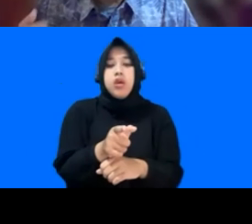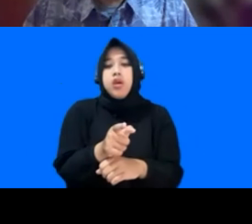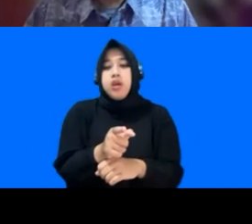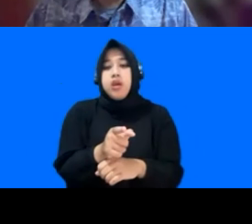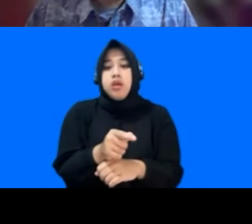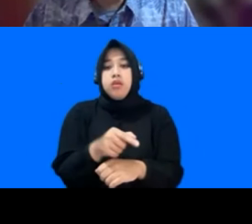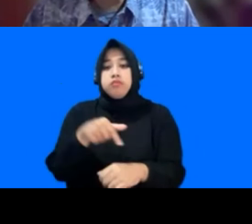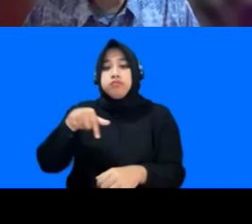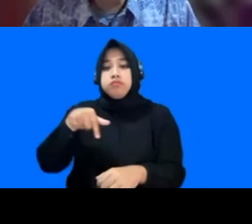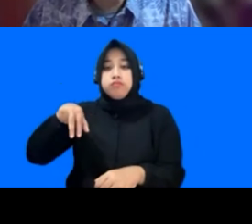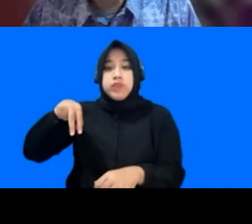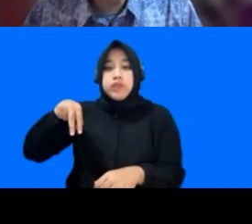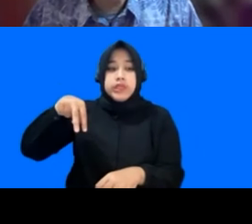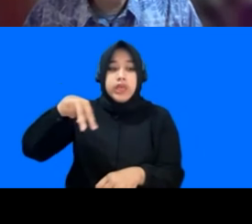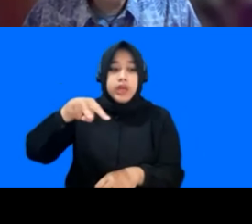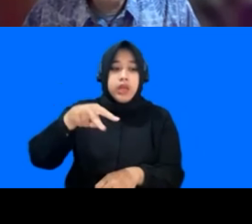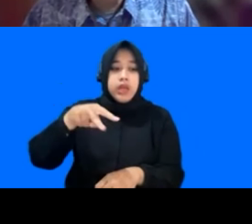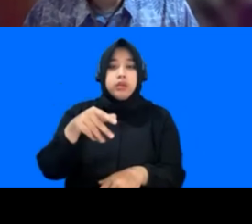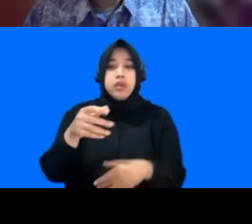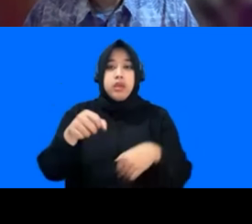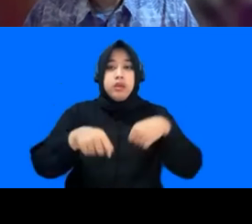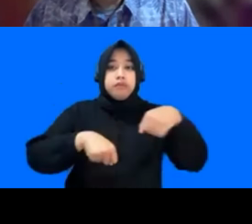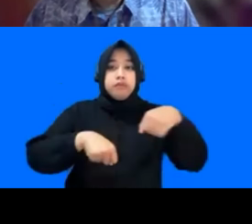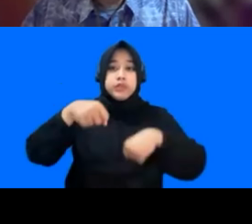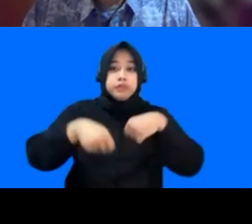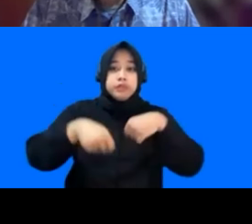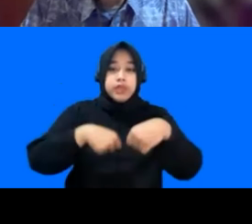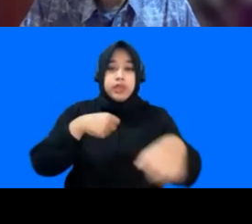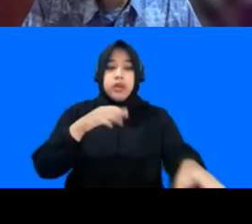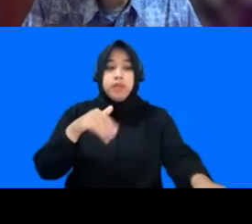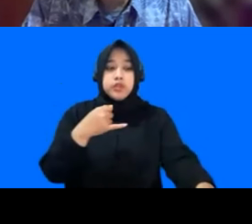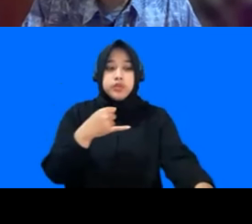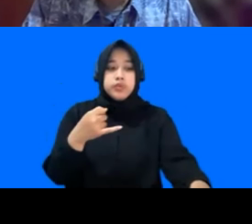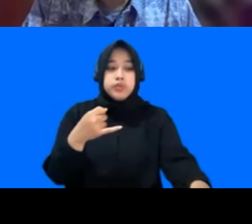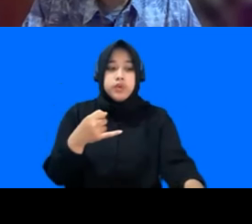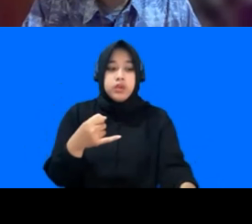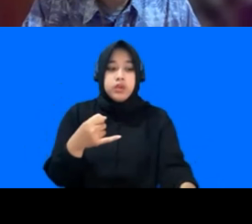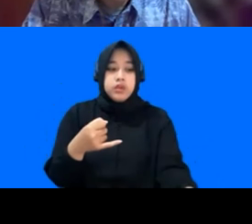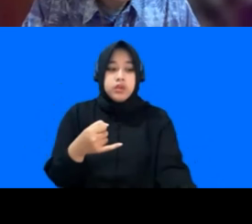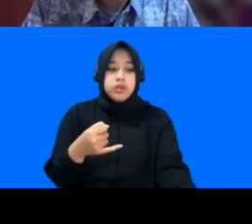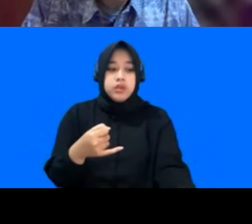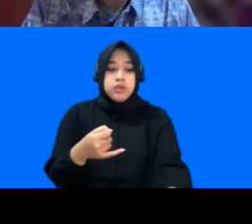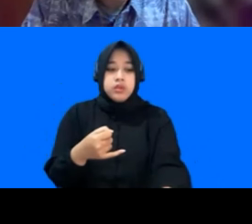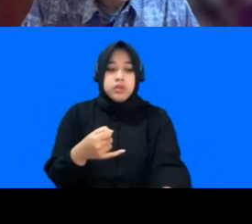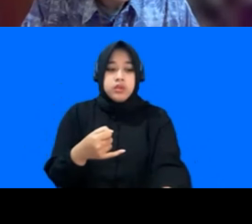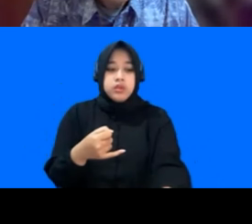we worked together on, together with our national agencies and local governments.